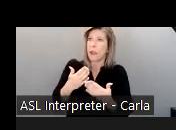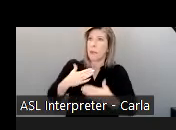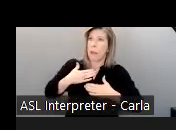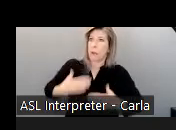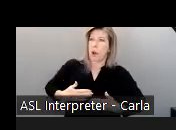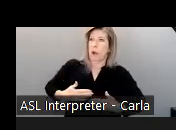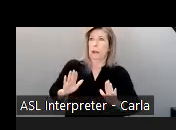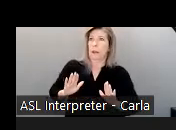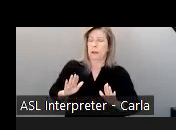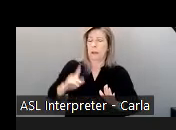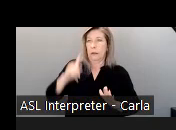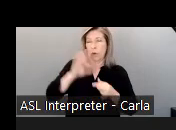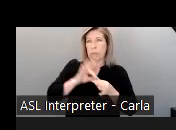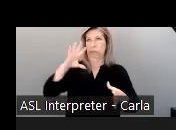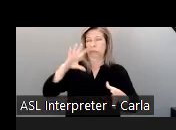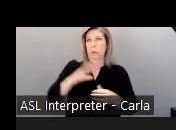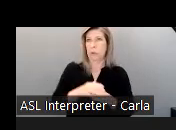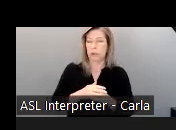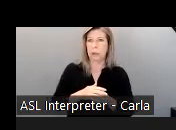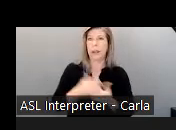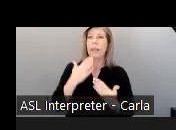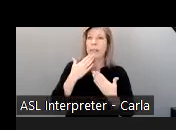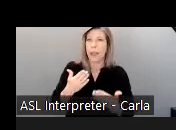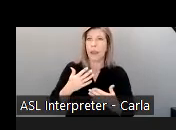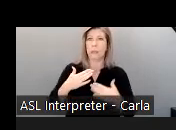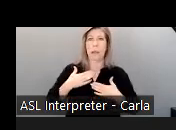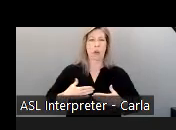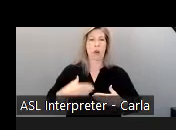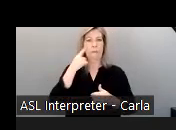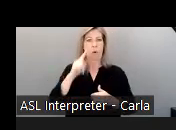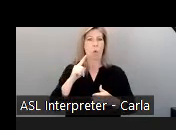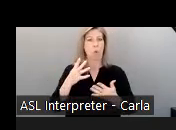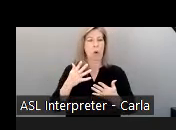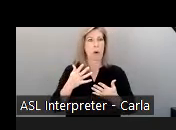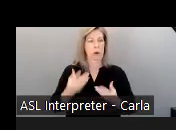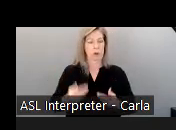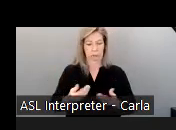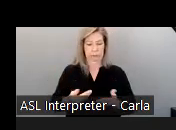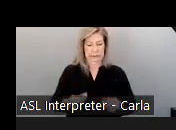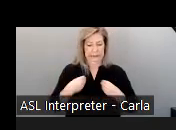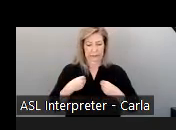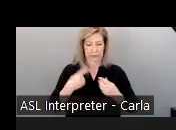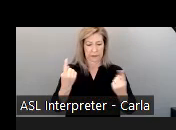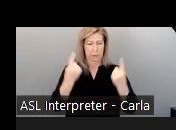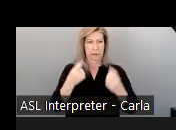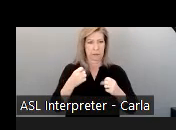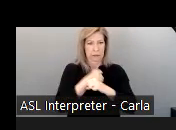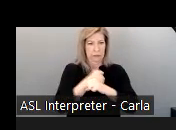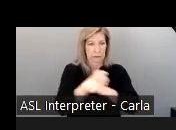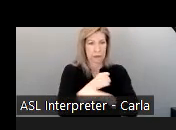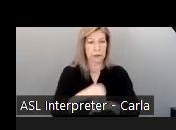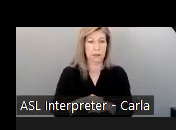Yes, it's not a sustainable, pleasant, lifelong way of being, because when